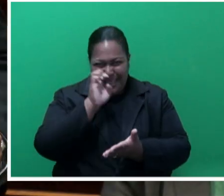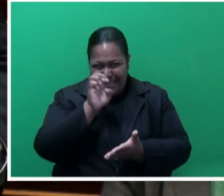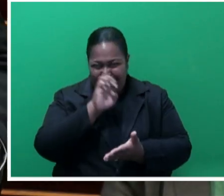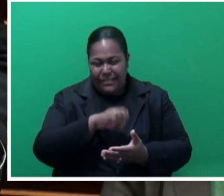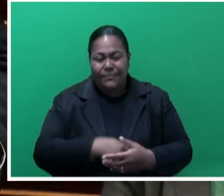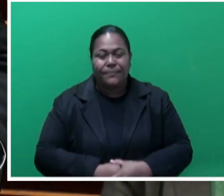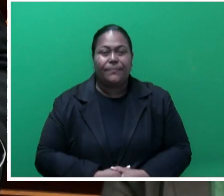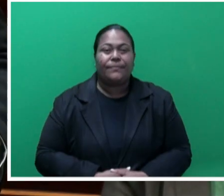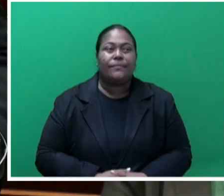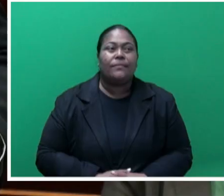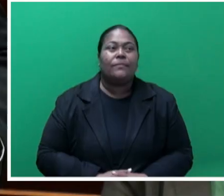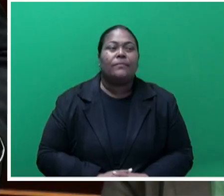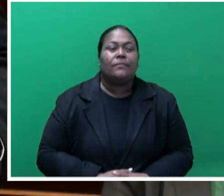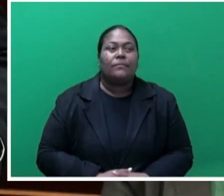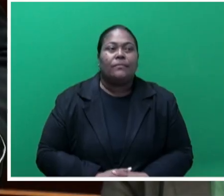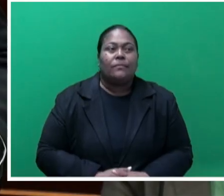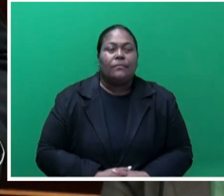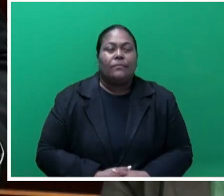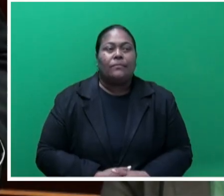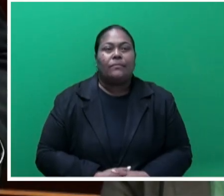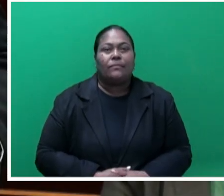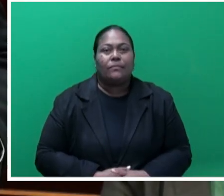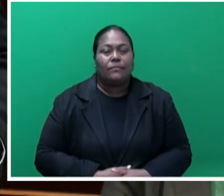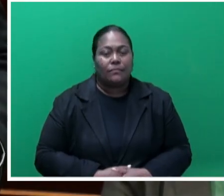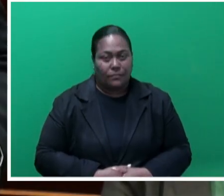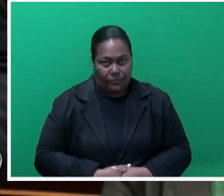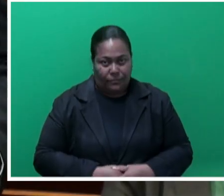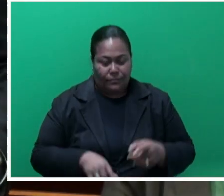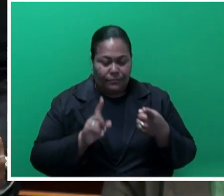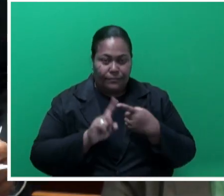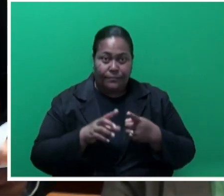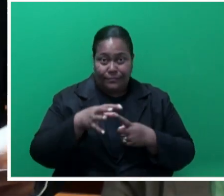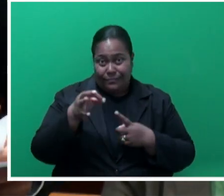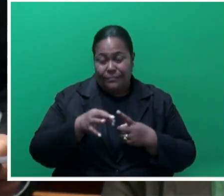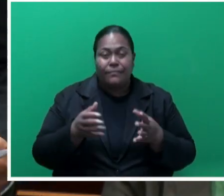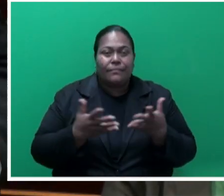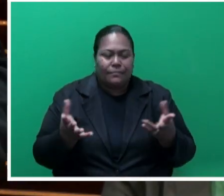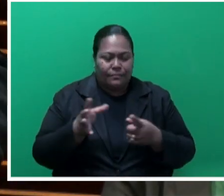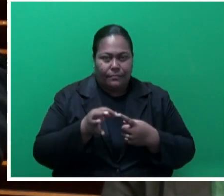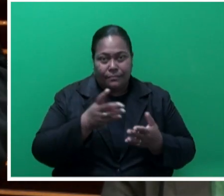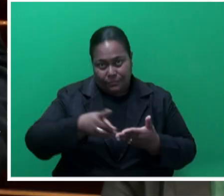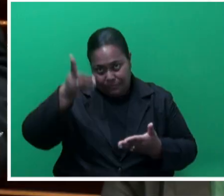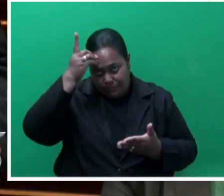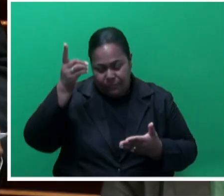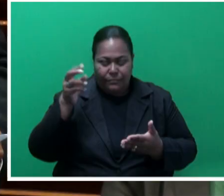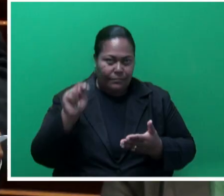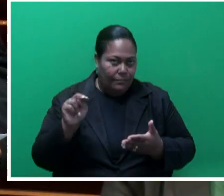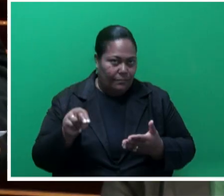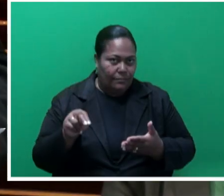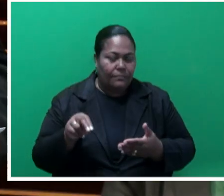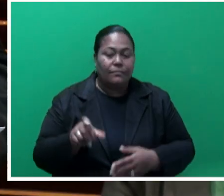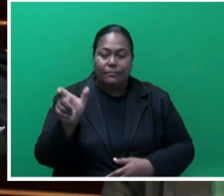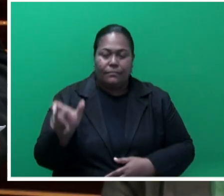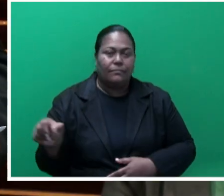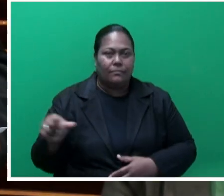per the guidelines, the criteria for appointment includes the following. 1, educational requirement. The candidate must have completed